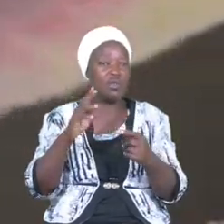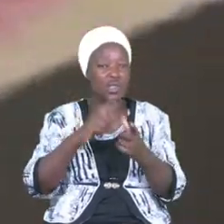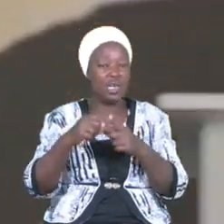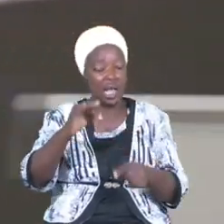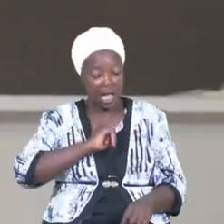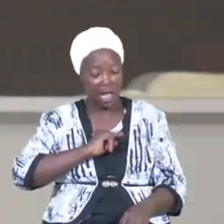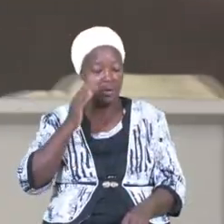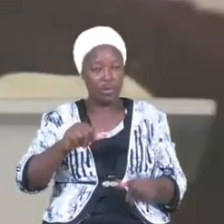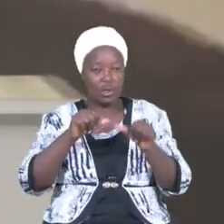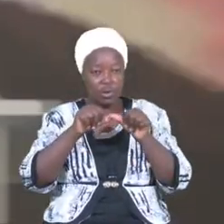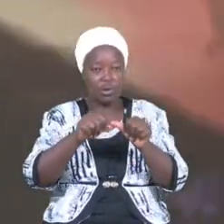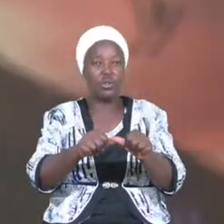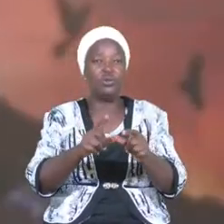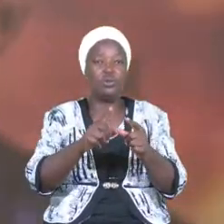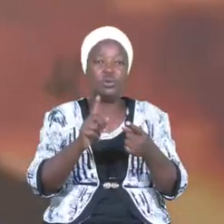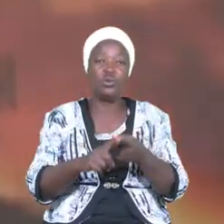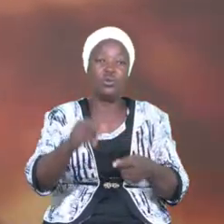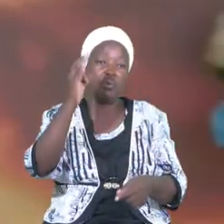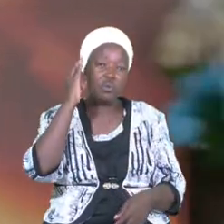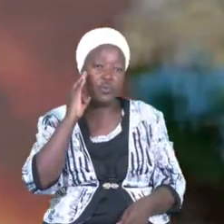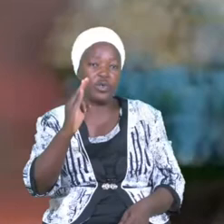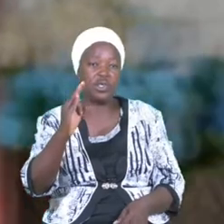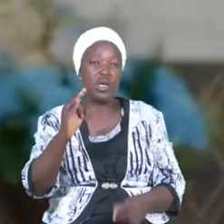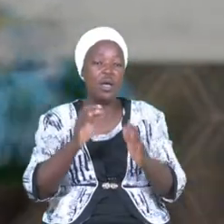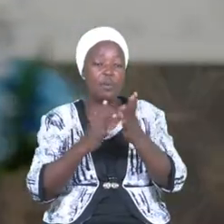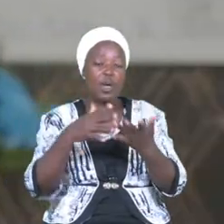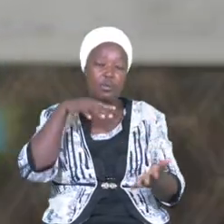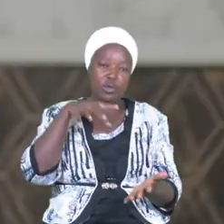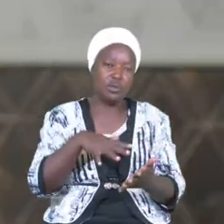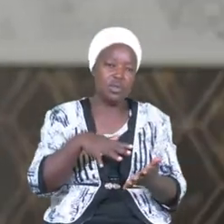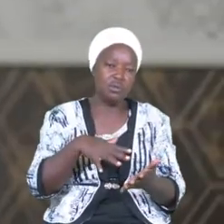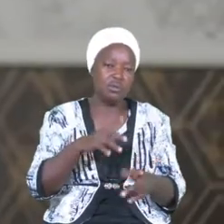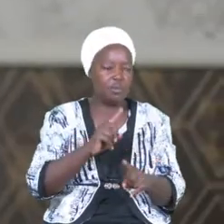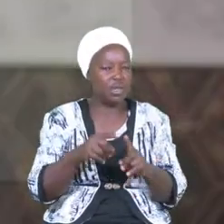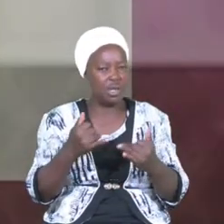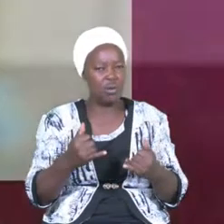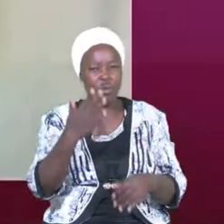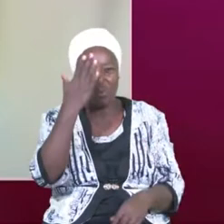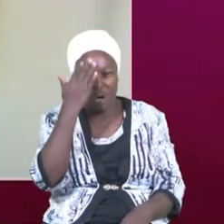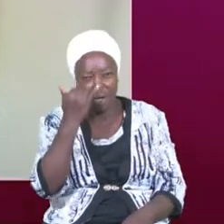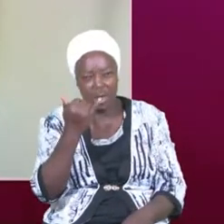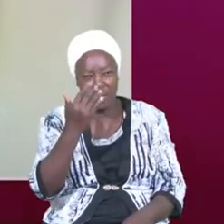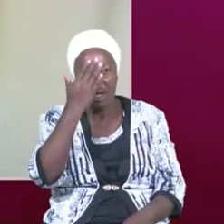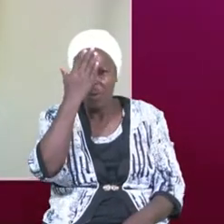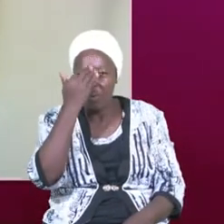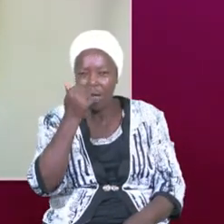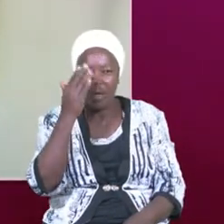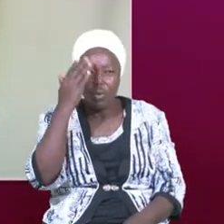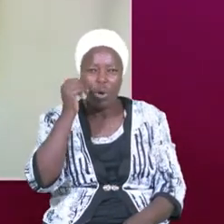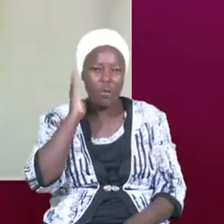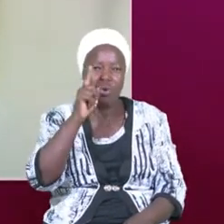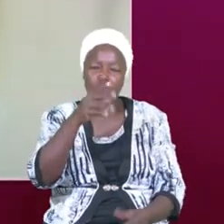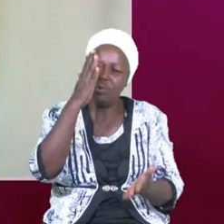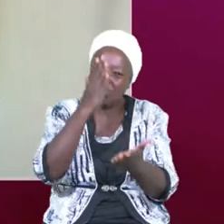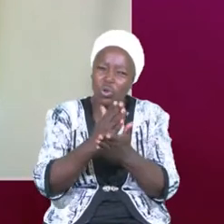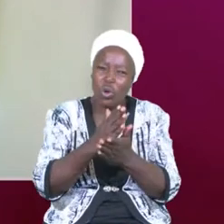Why will you stop in the middle of the way? Your father is still moving on, he's still going